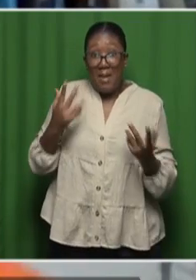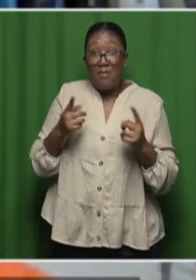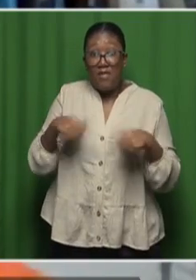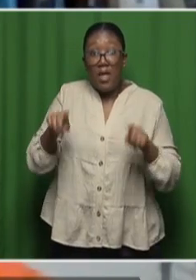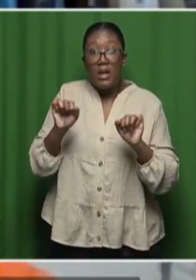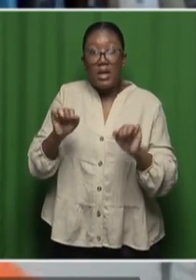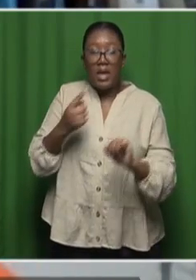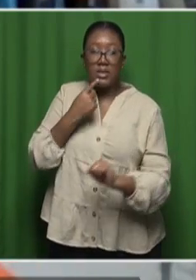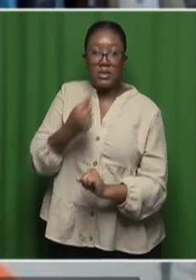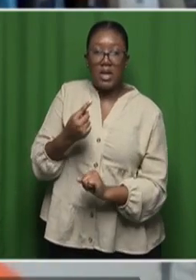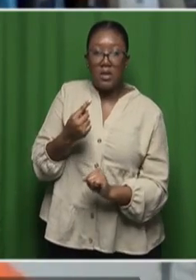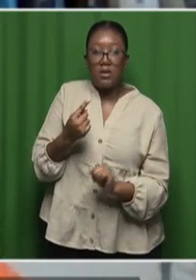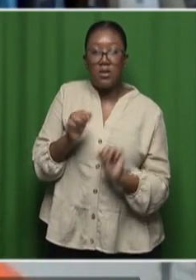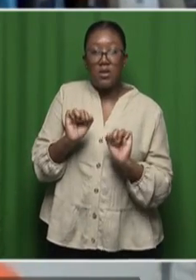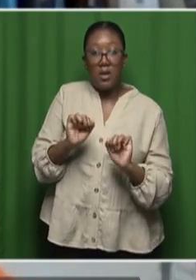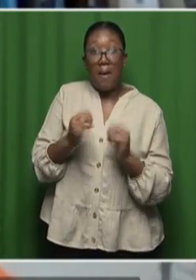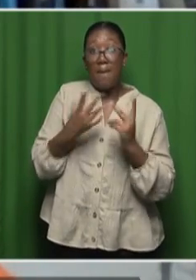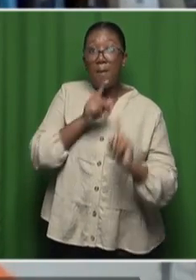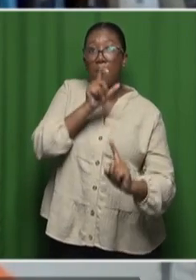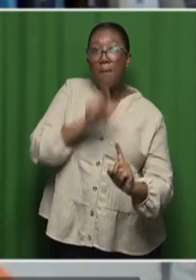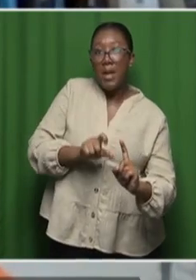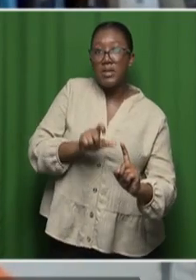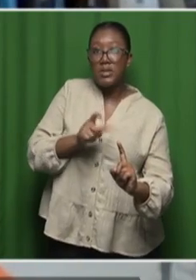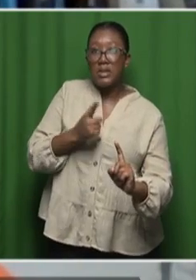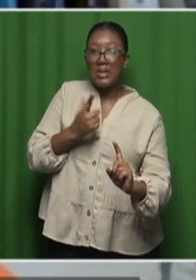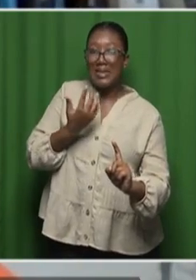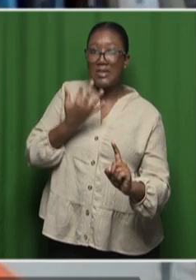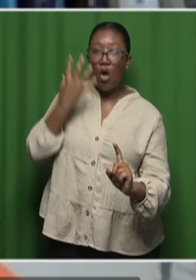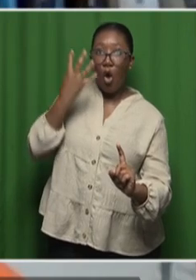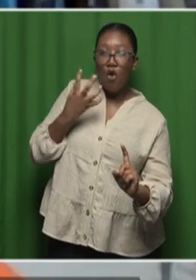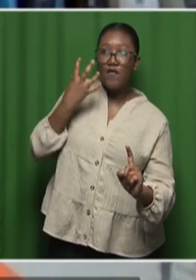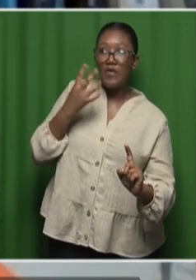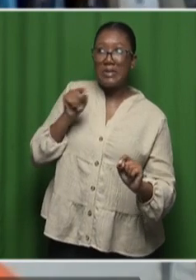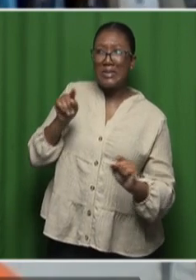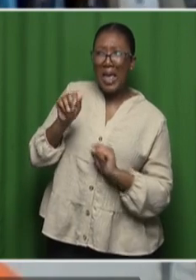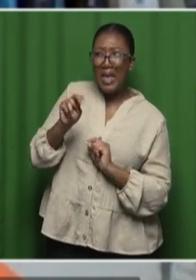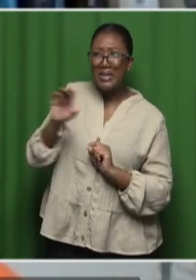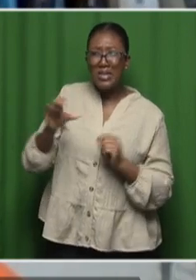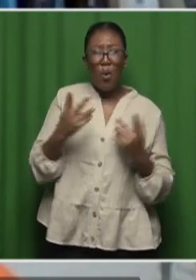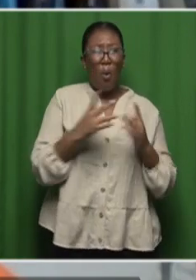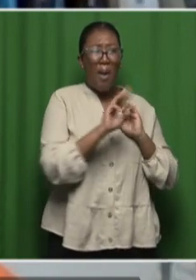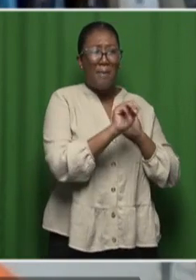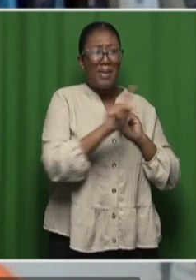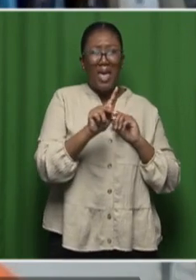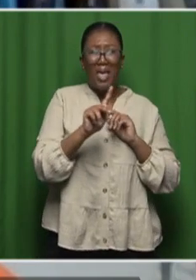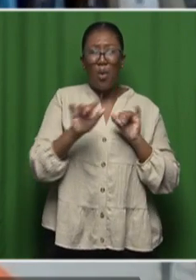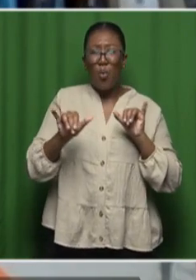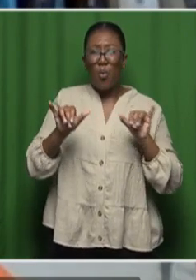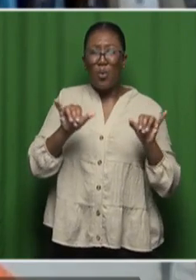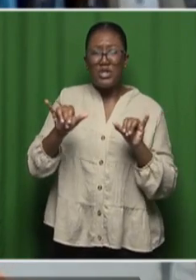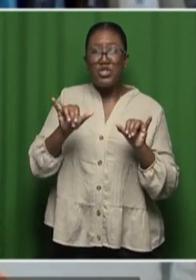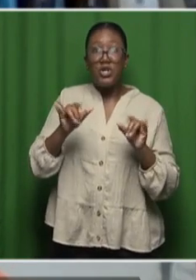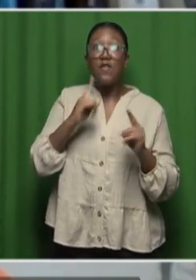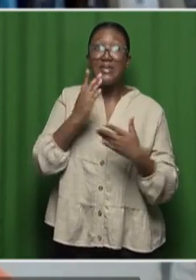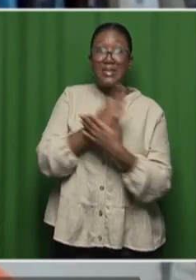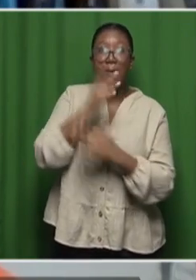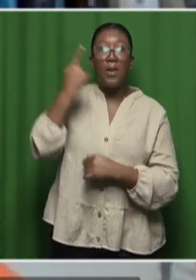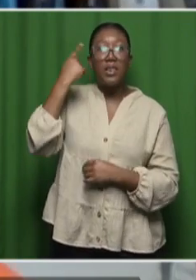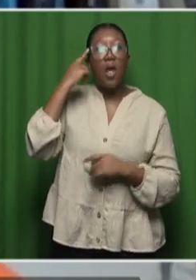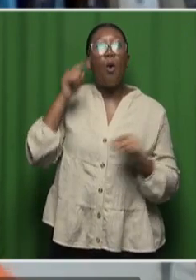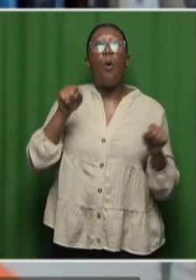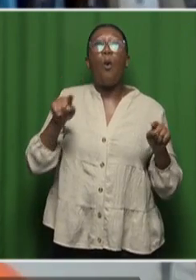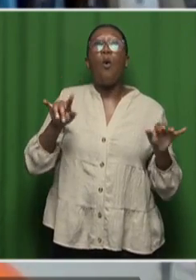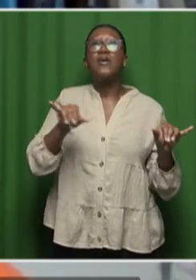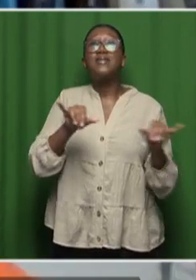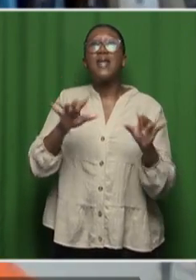that a reasonable person may get confused and believe there to be some kind of affiliation